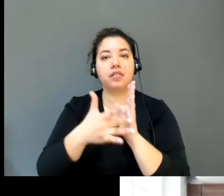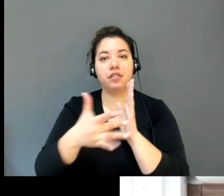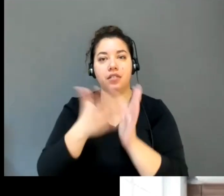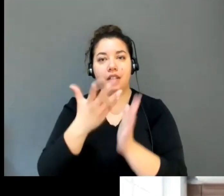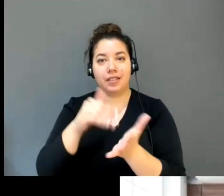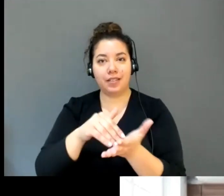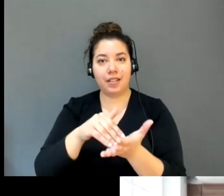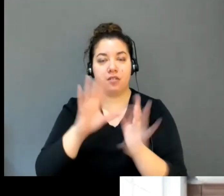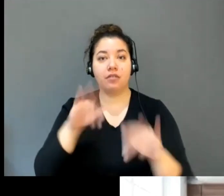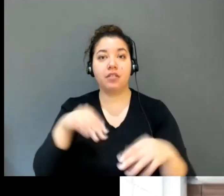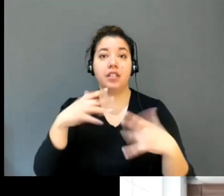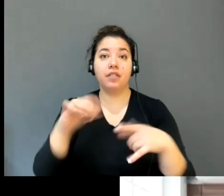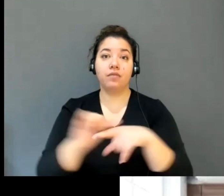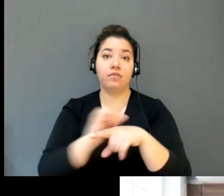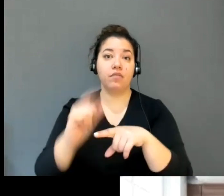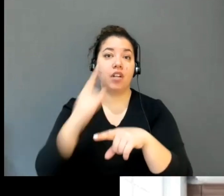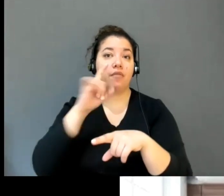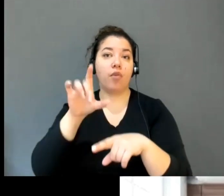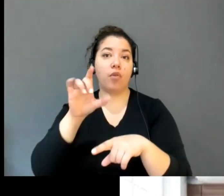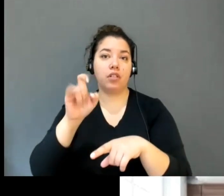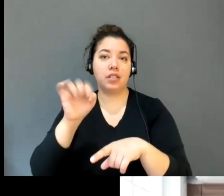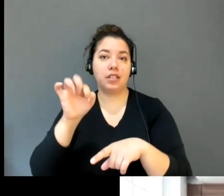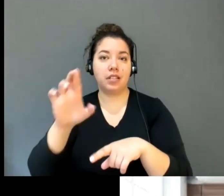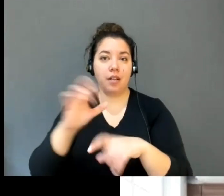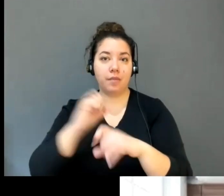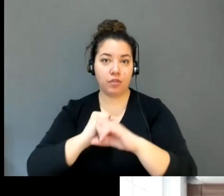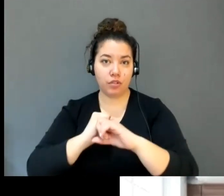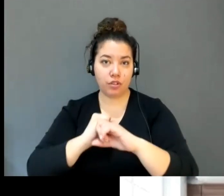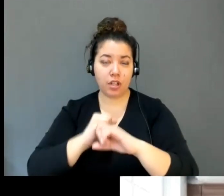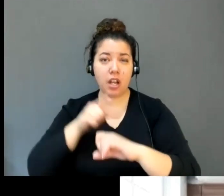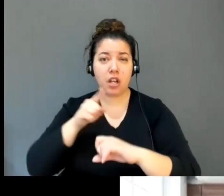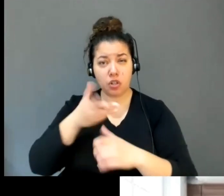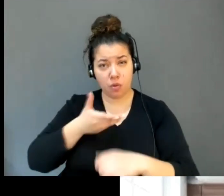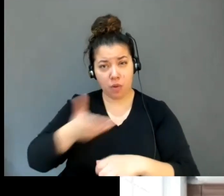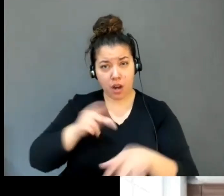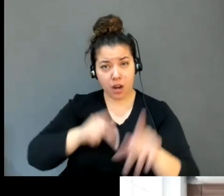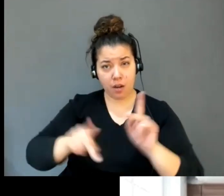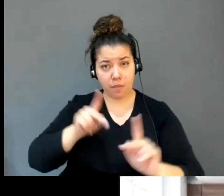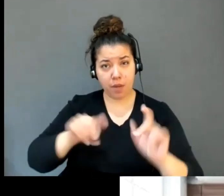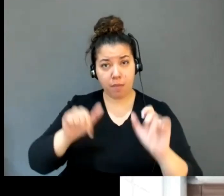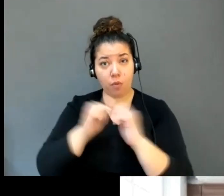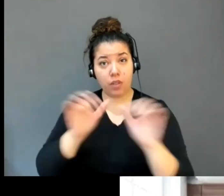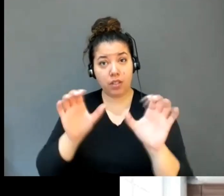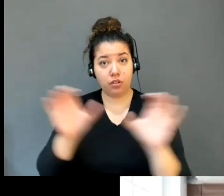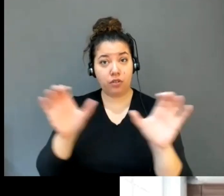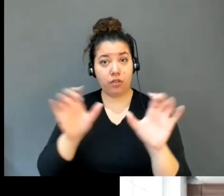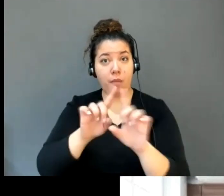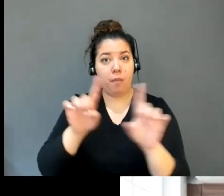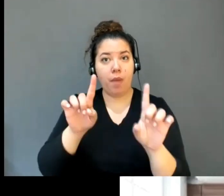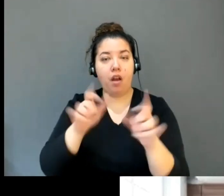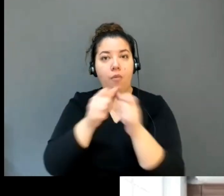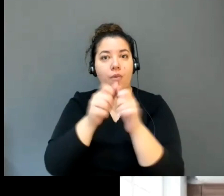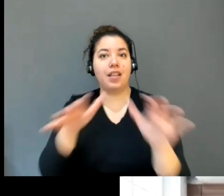in cybersecurity. Do you hire individuals with certifications, but not a college degree?